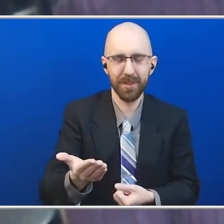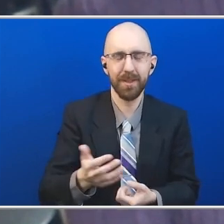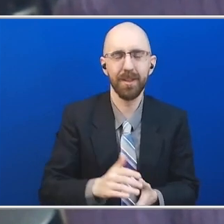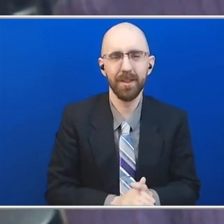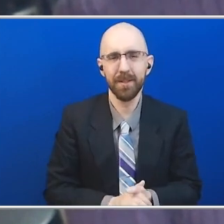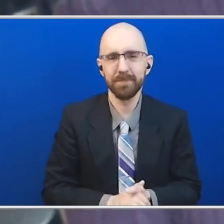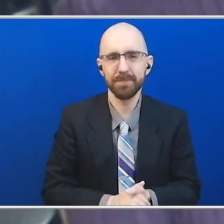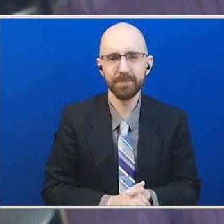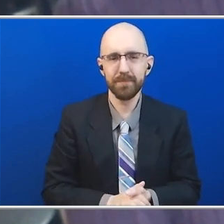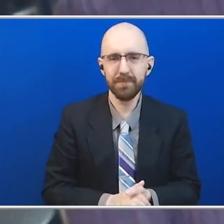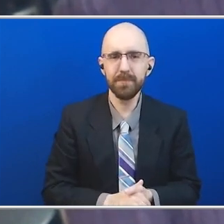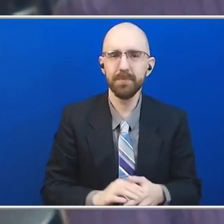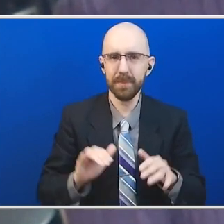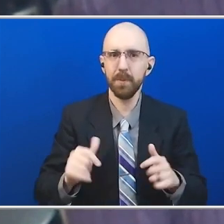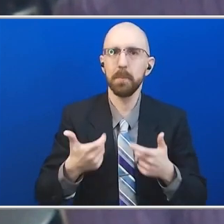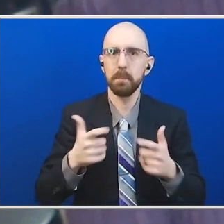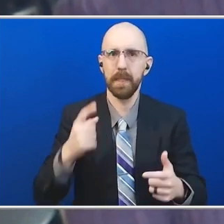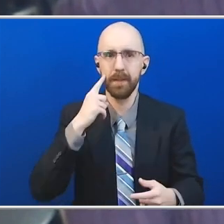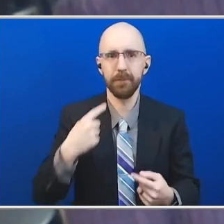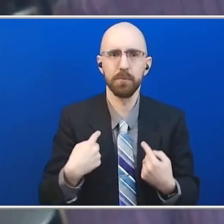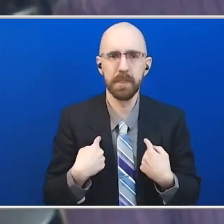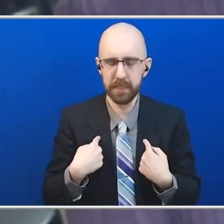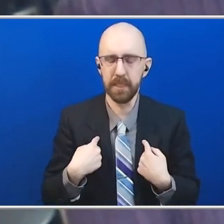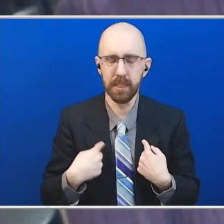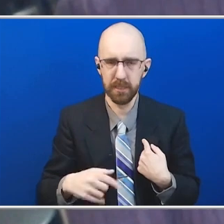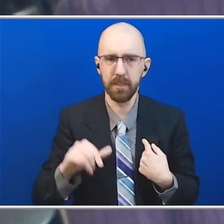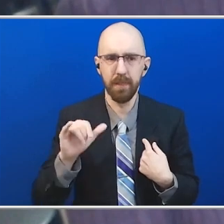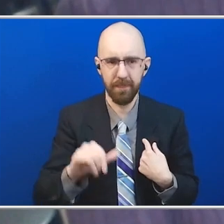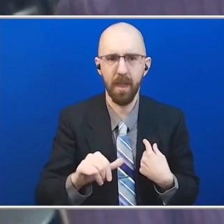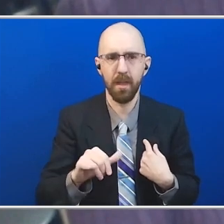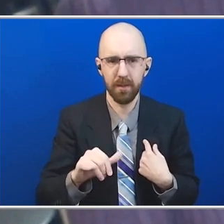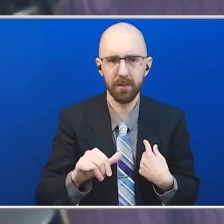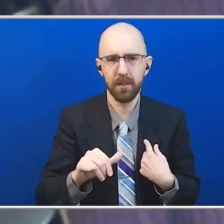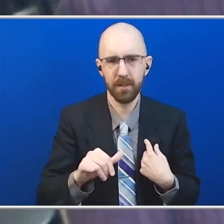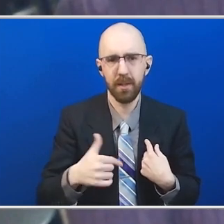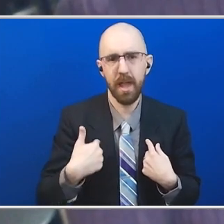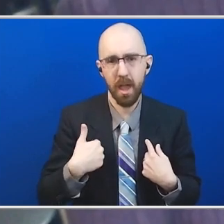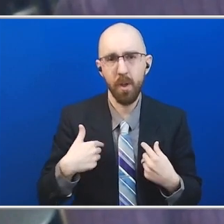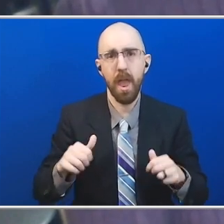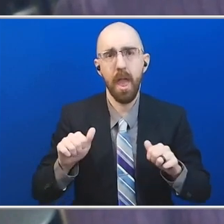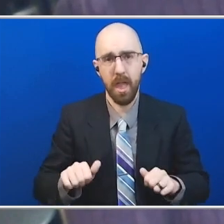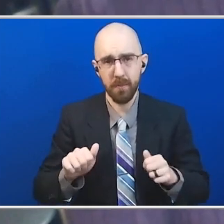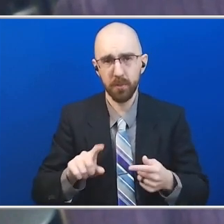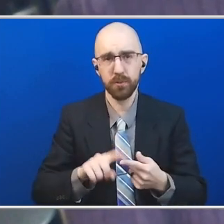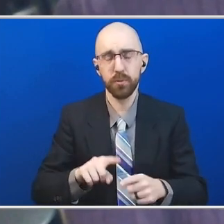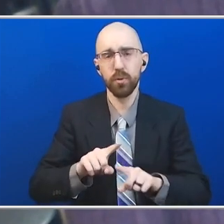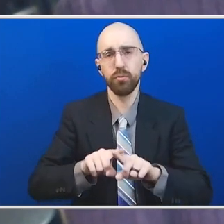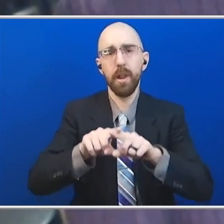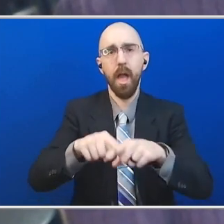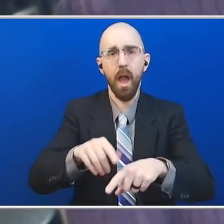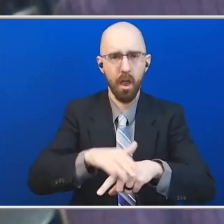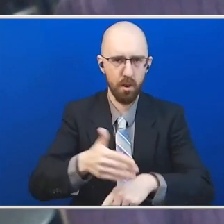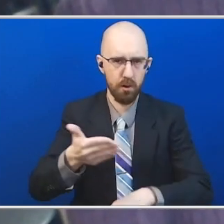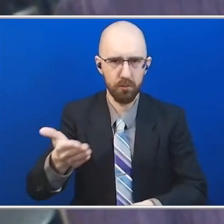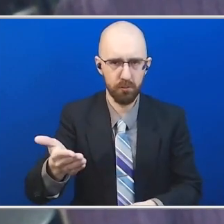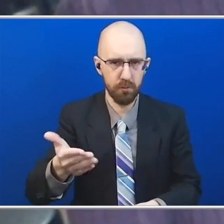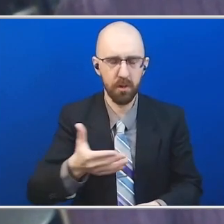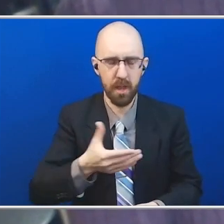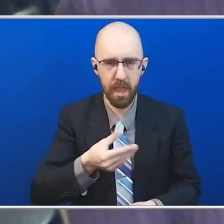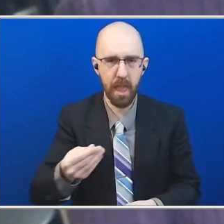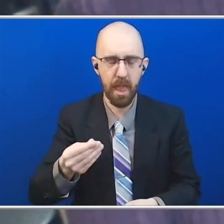was big for me, that I was able to rely on her and give up